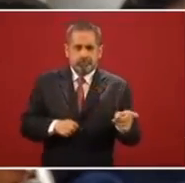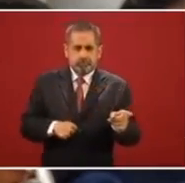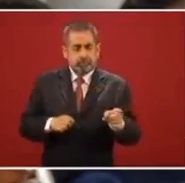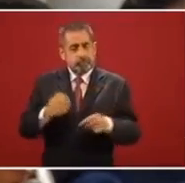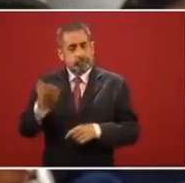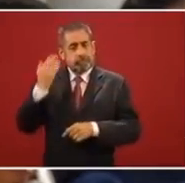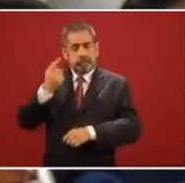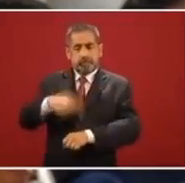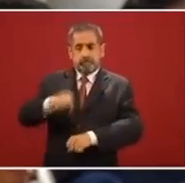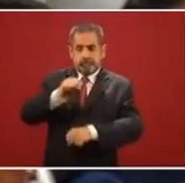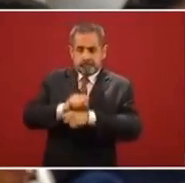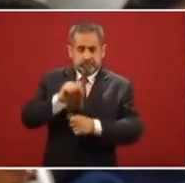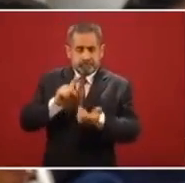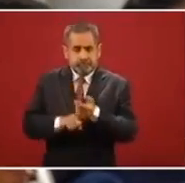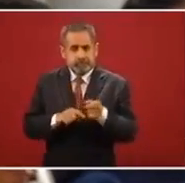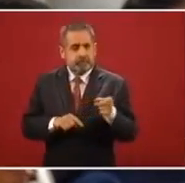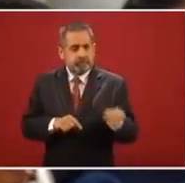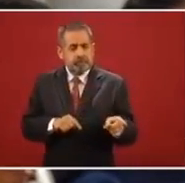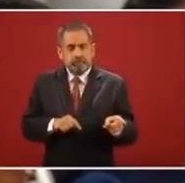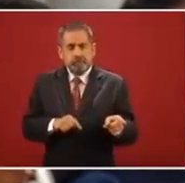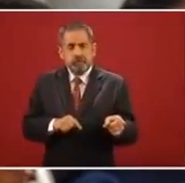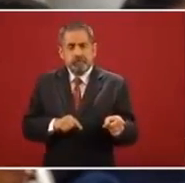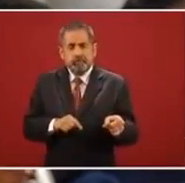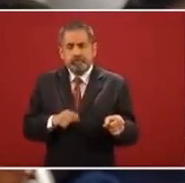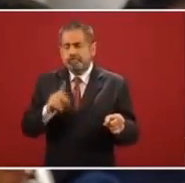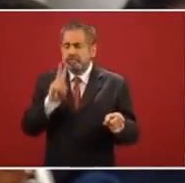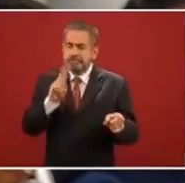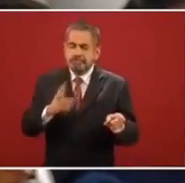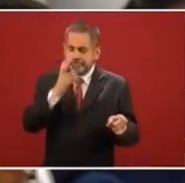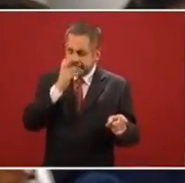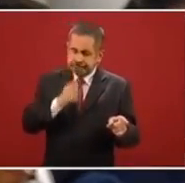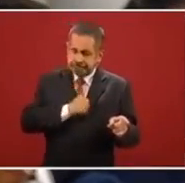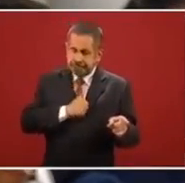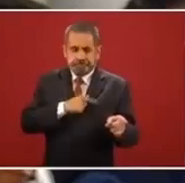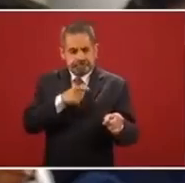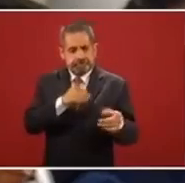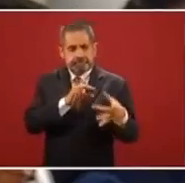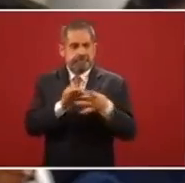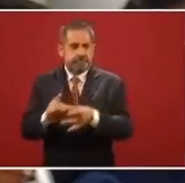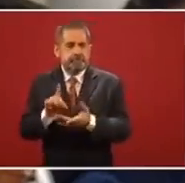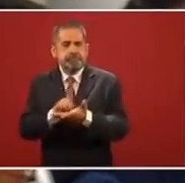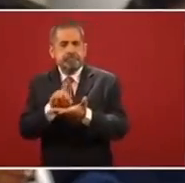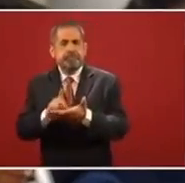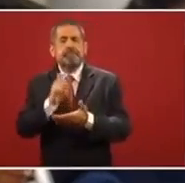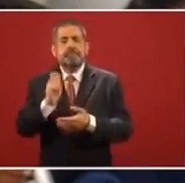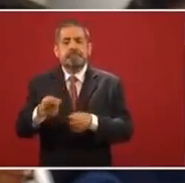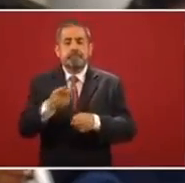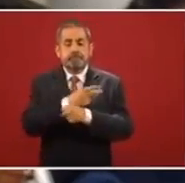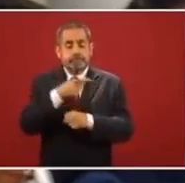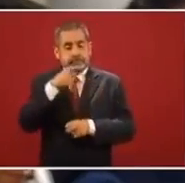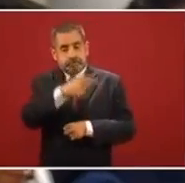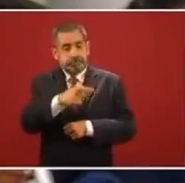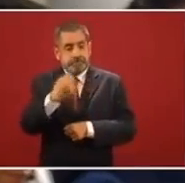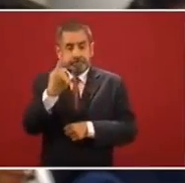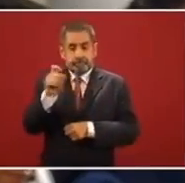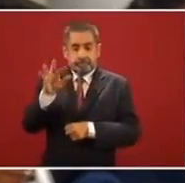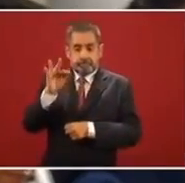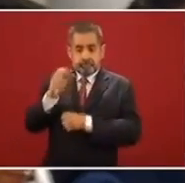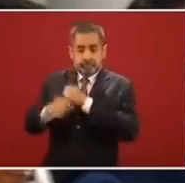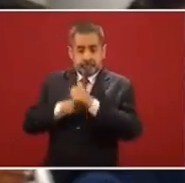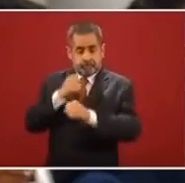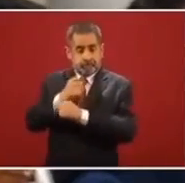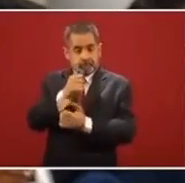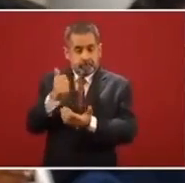Semana pasada, tristemente, algo que tiene que ver con el tema de las drogas, en el festejo de los 140 años de la